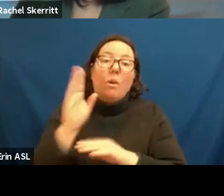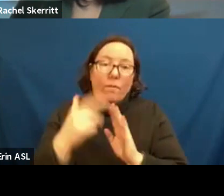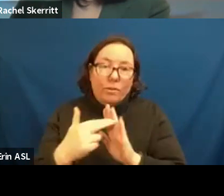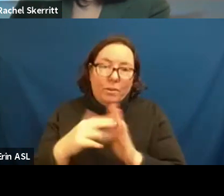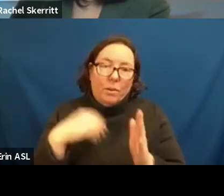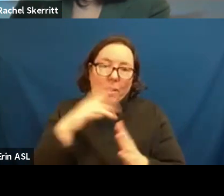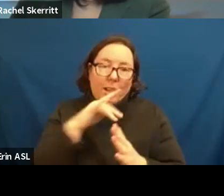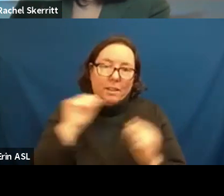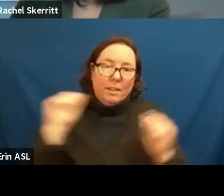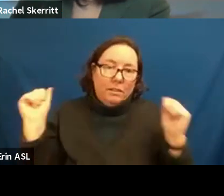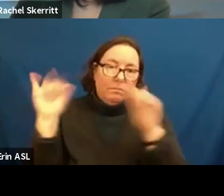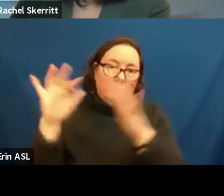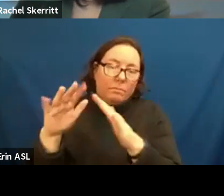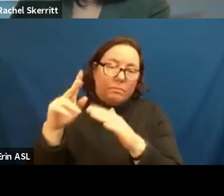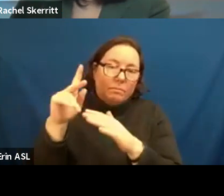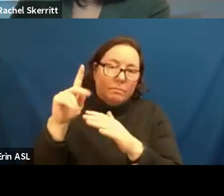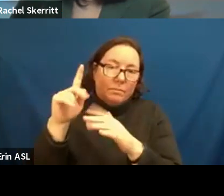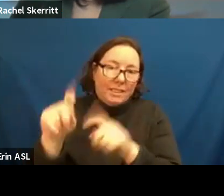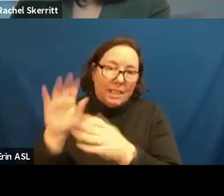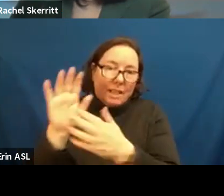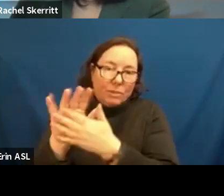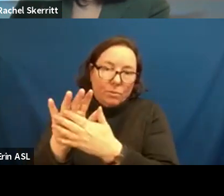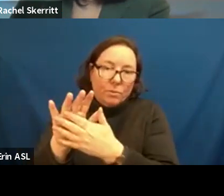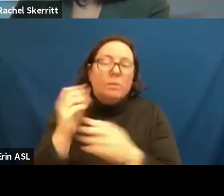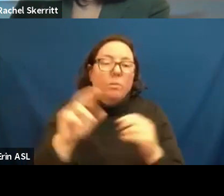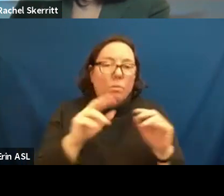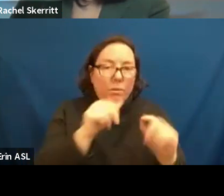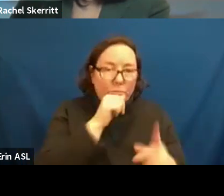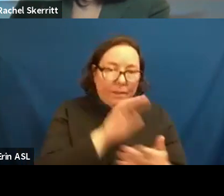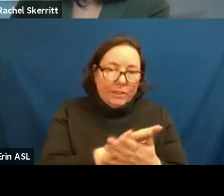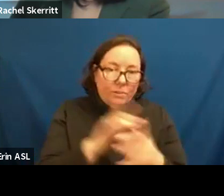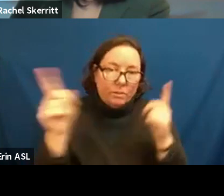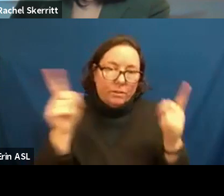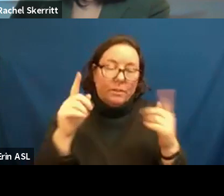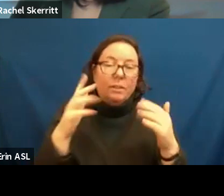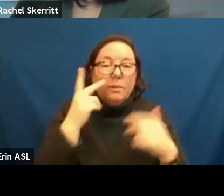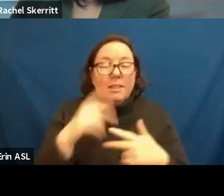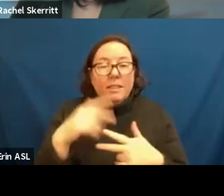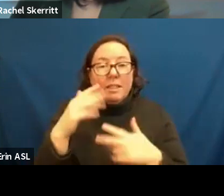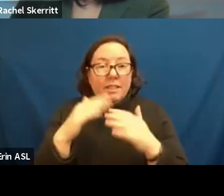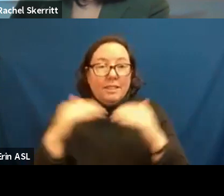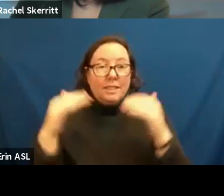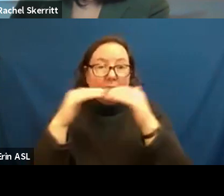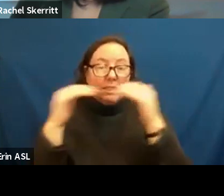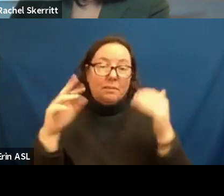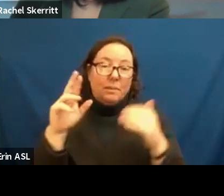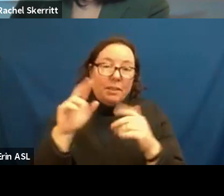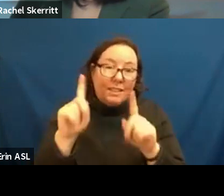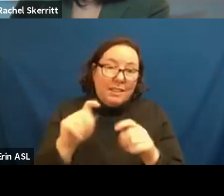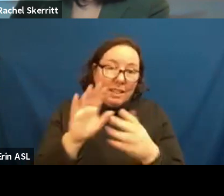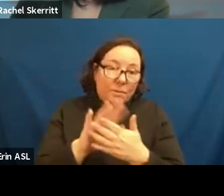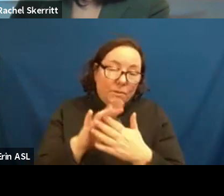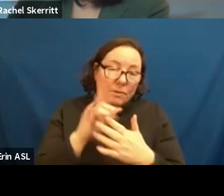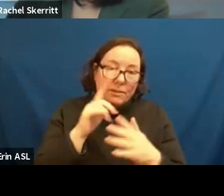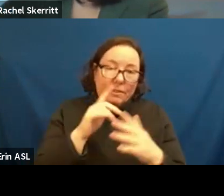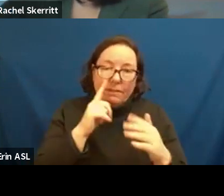white children in private and public exam schools. And we see a 3-tiered system of exam schools in terms of racial equity that has been created